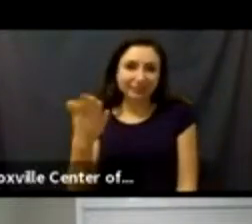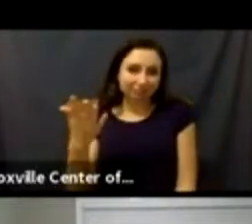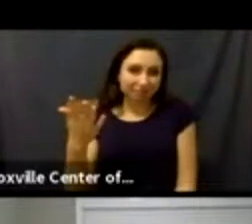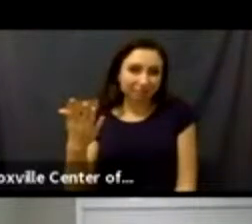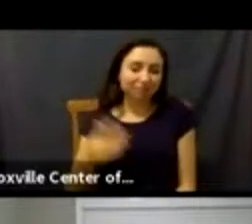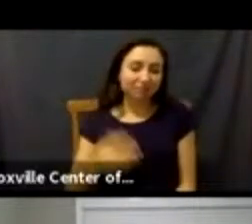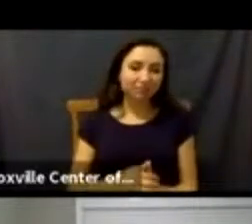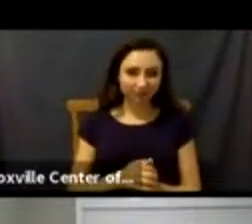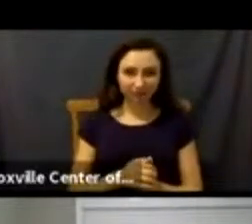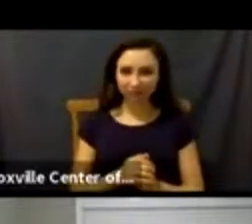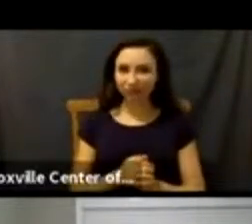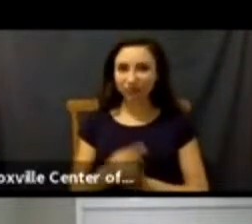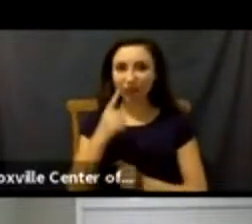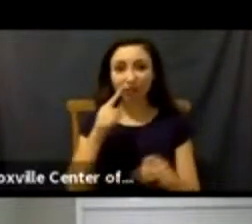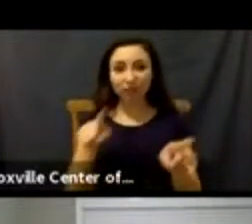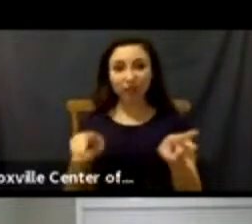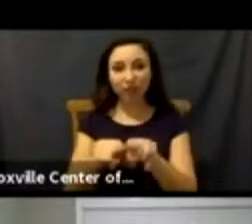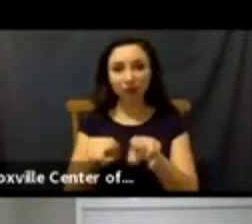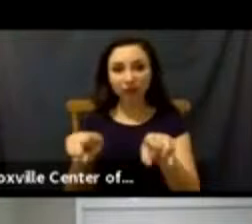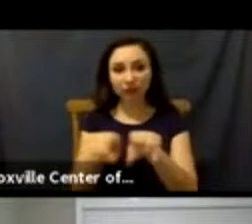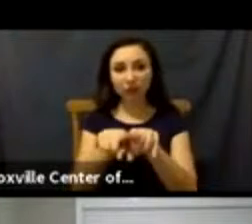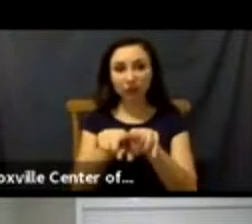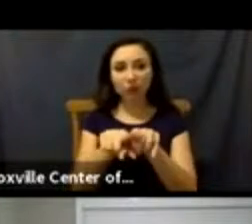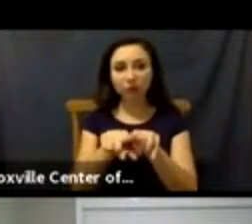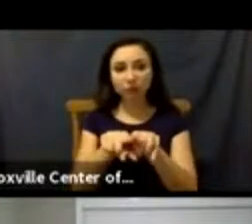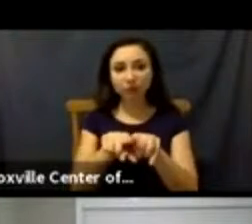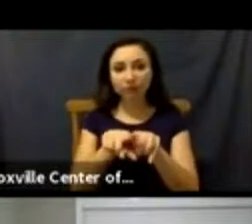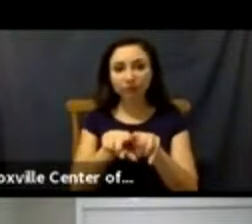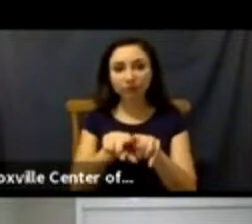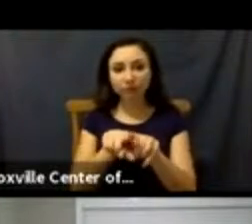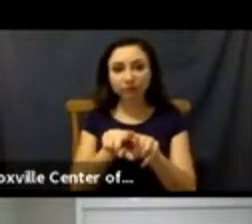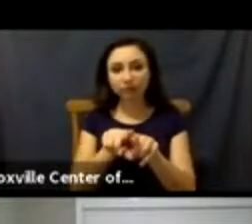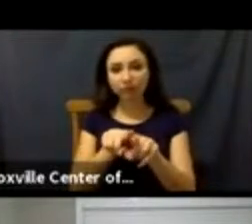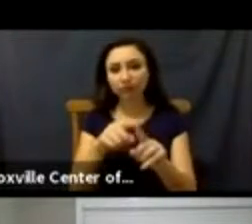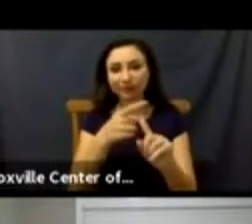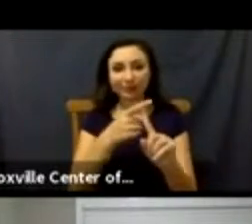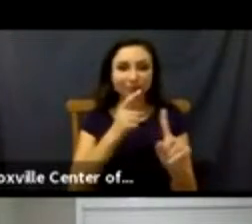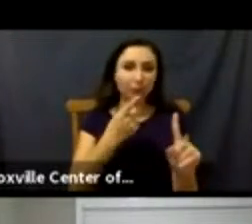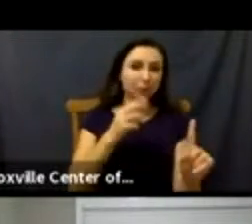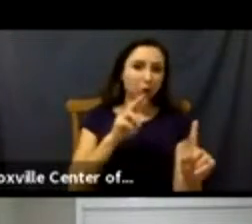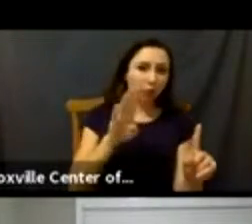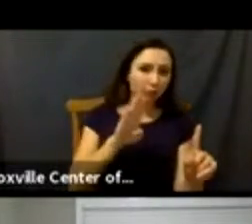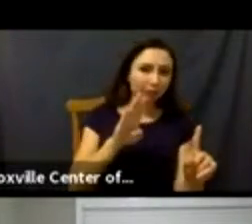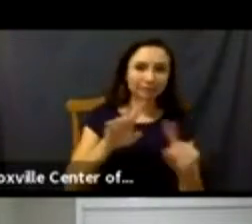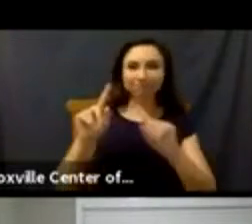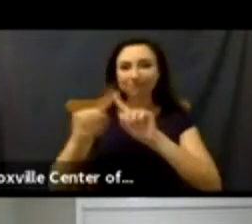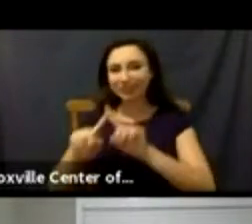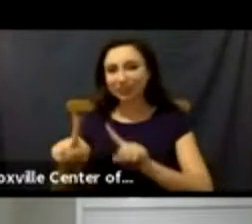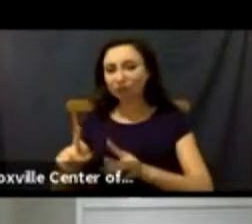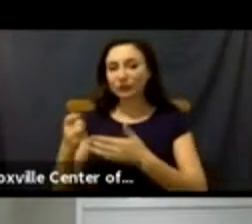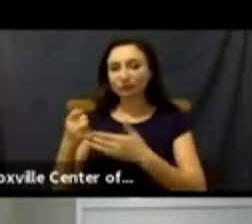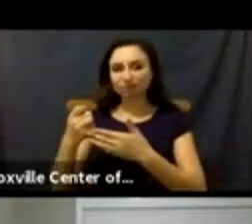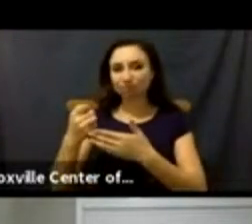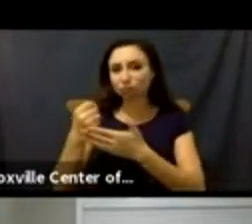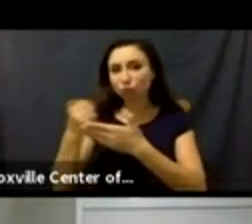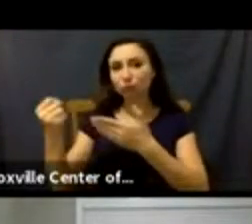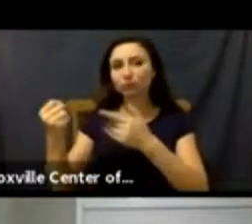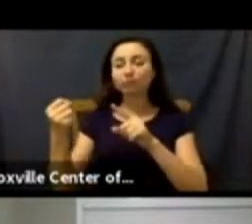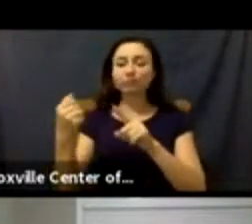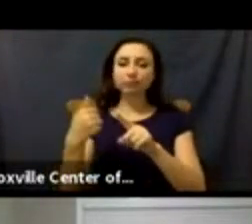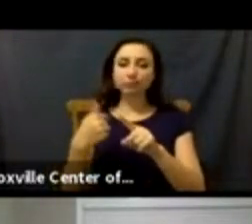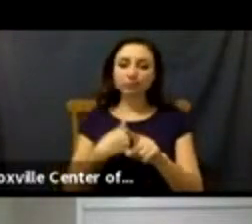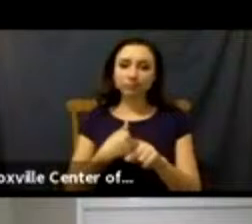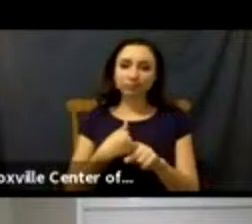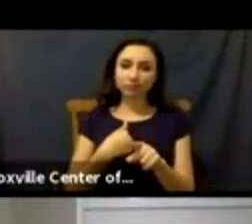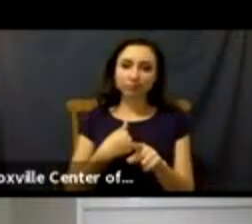and I think too that, all these, it comes out from Dr. B, it comes out from all these different sources. So